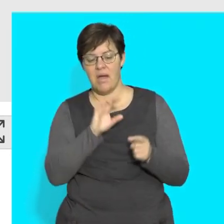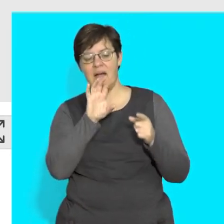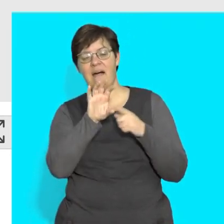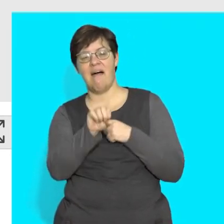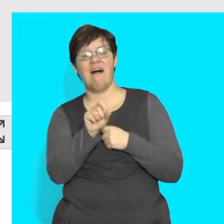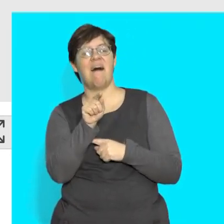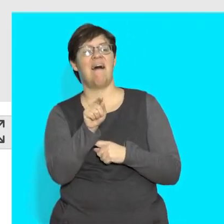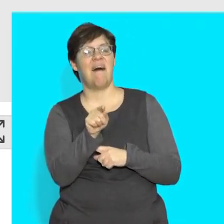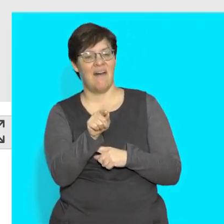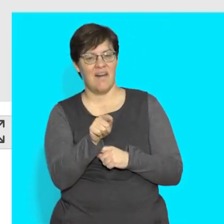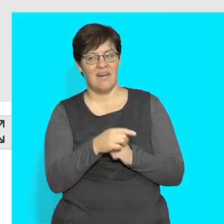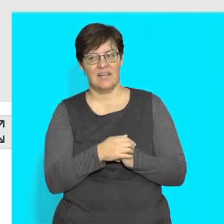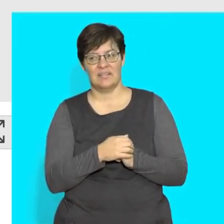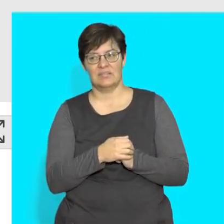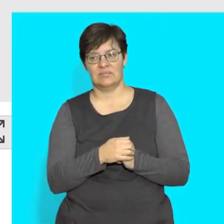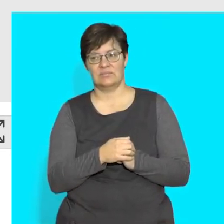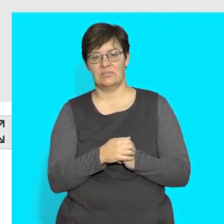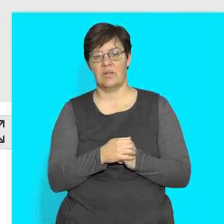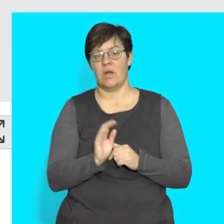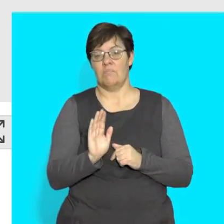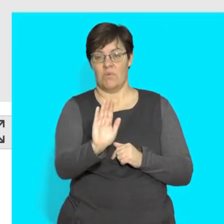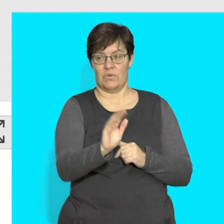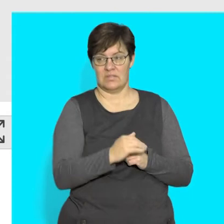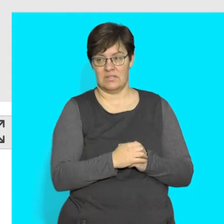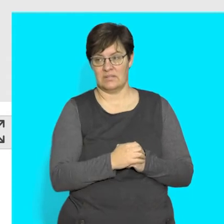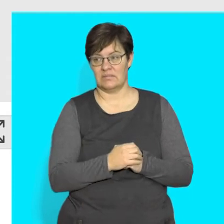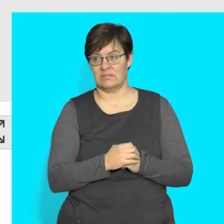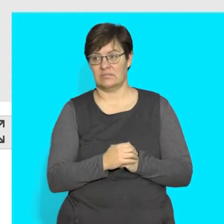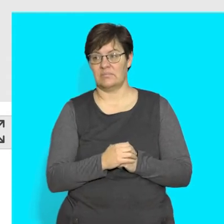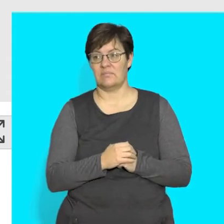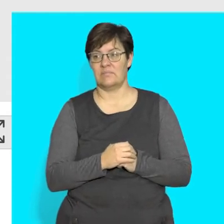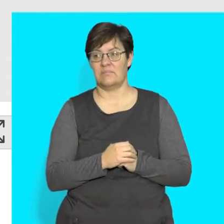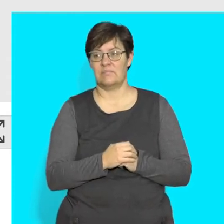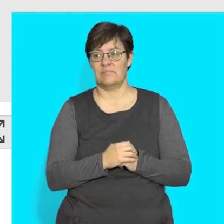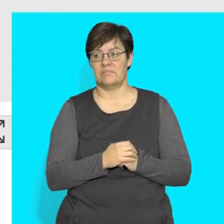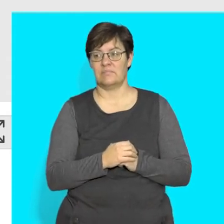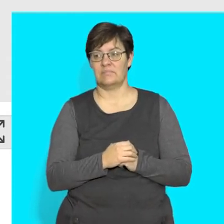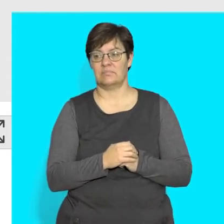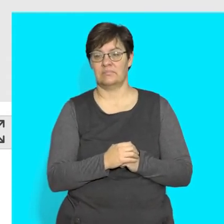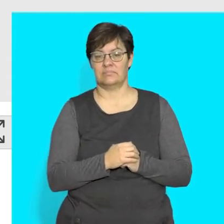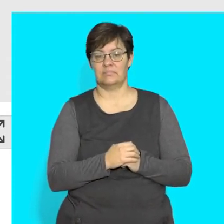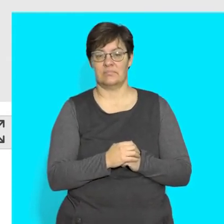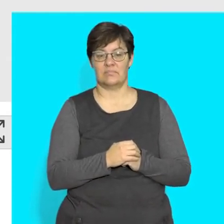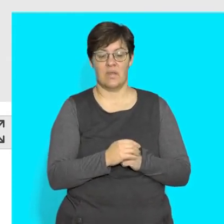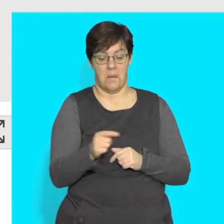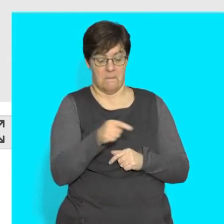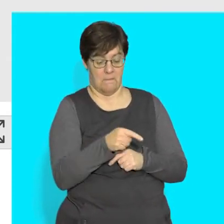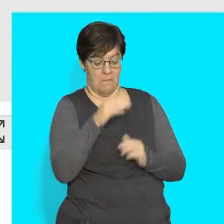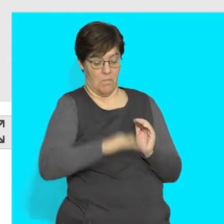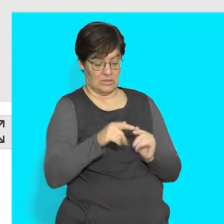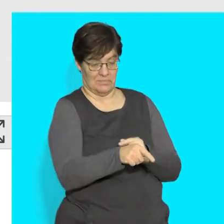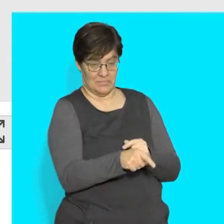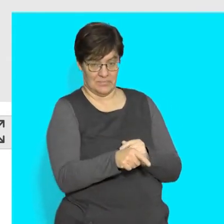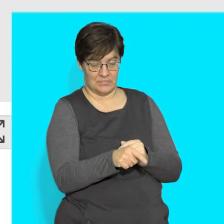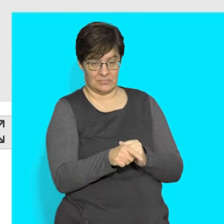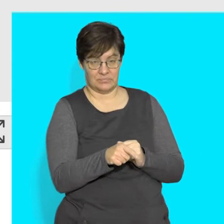recognize that if we were to pause it for a minute, we'd recognize that this region at the bottom